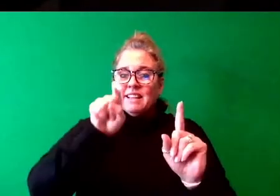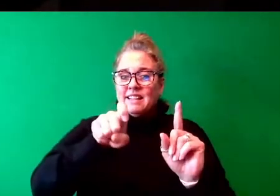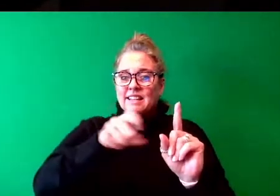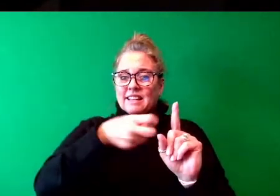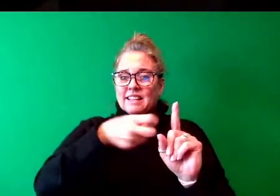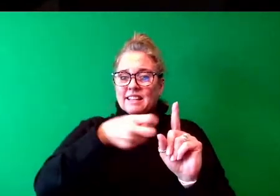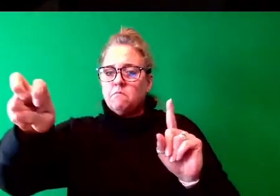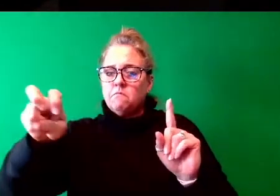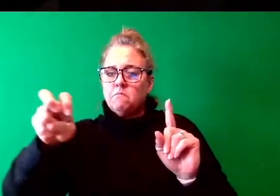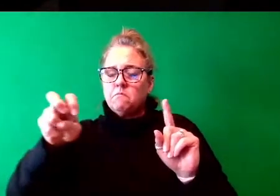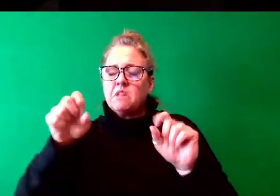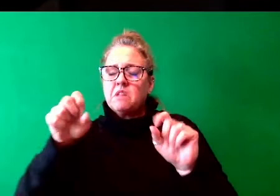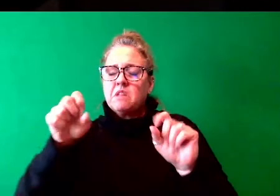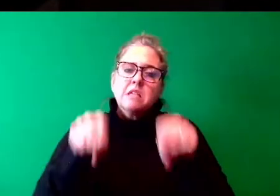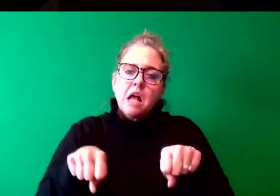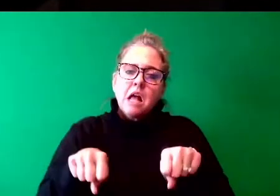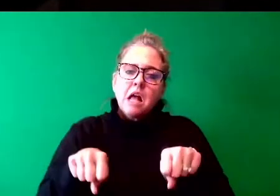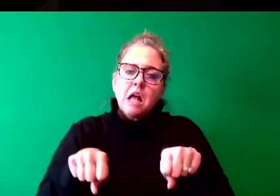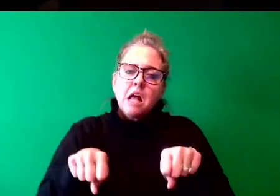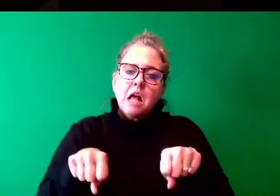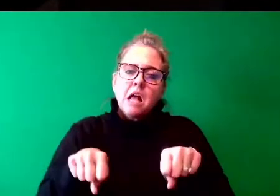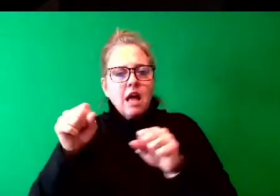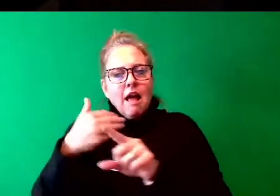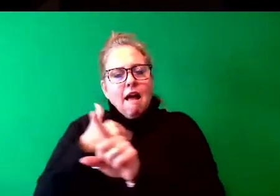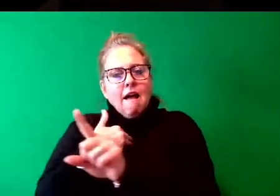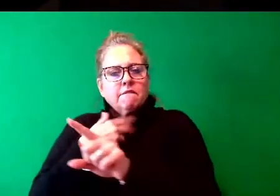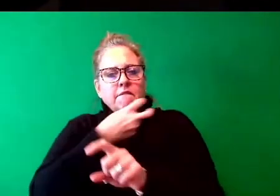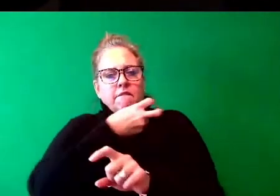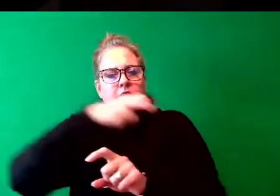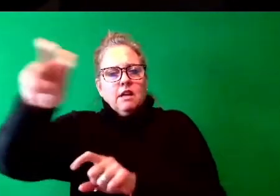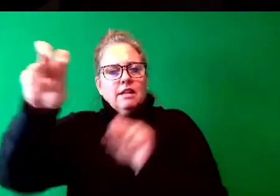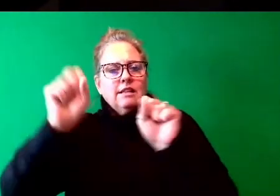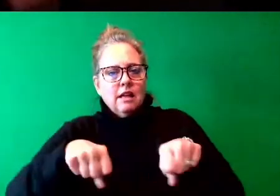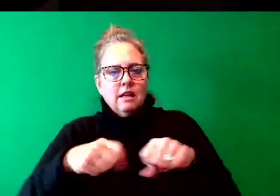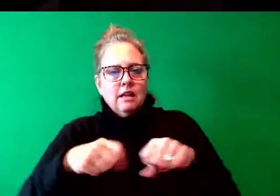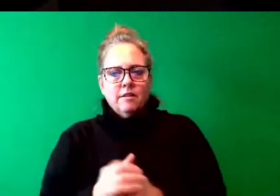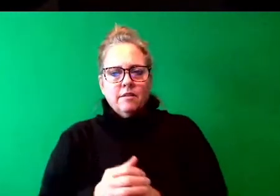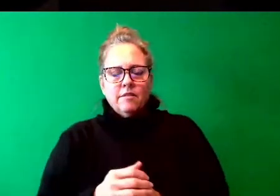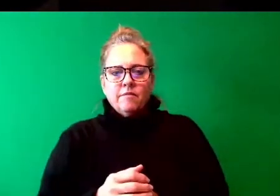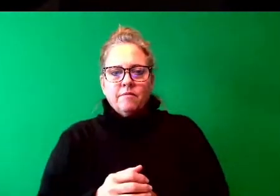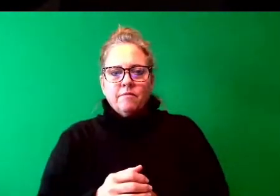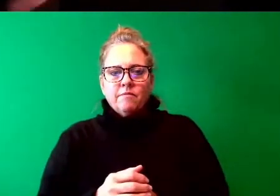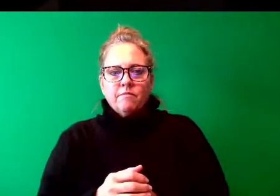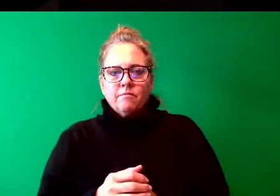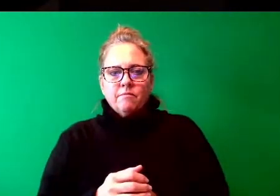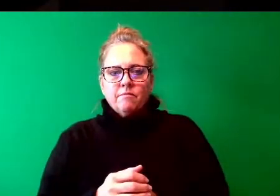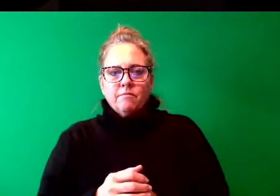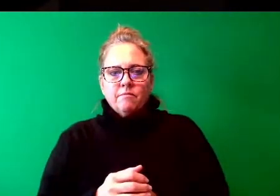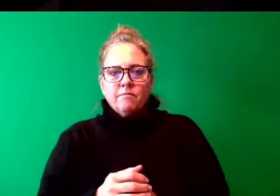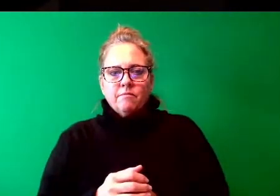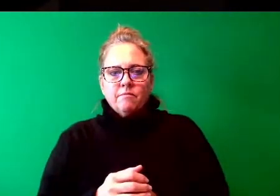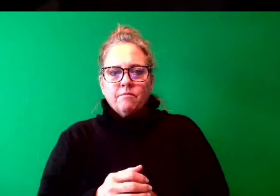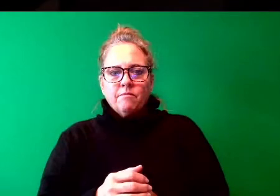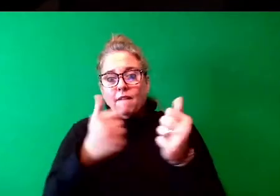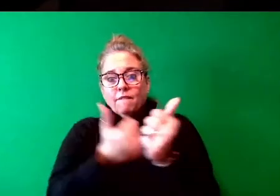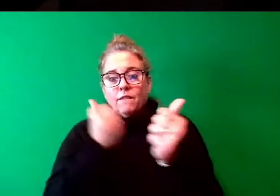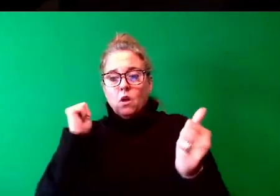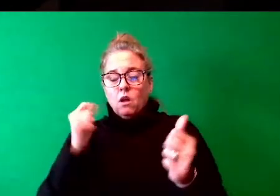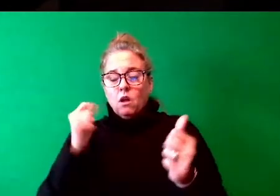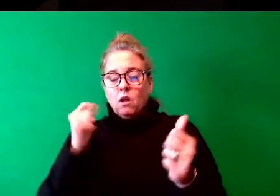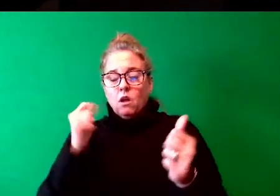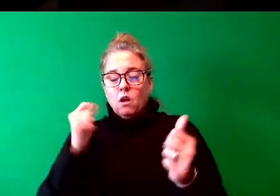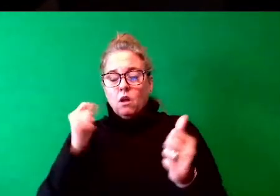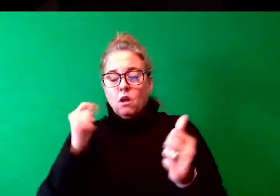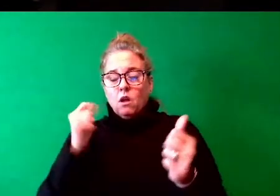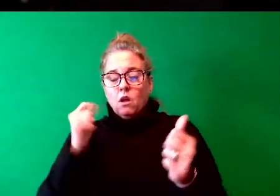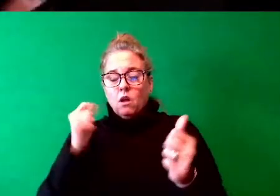it, and it can be adverse to the patient. So there's a dedication from our hospitals to avoid that, but there comes a point where there's only so